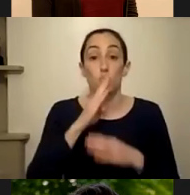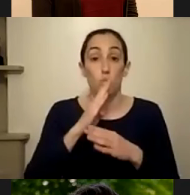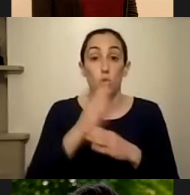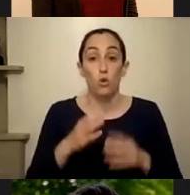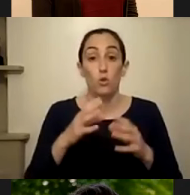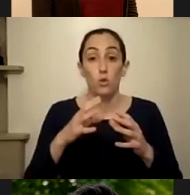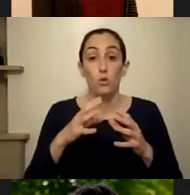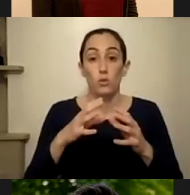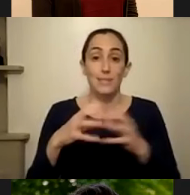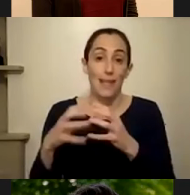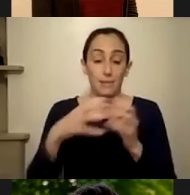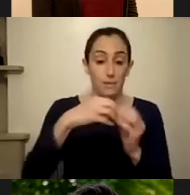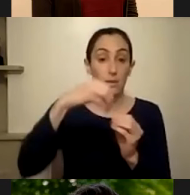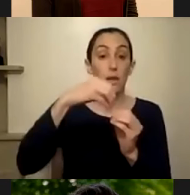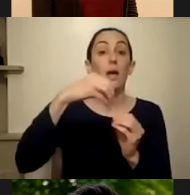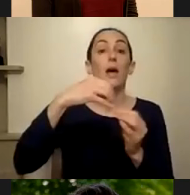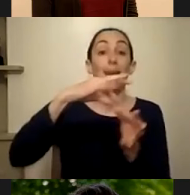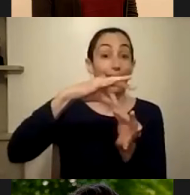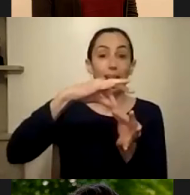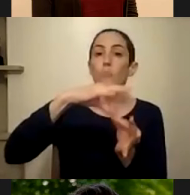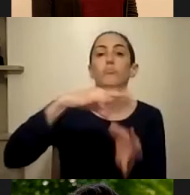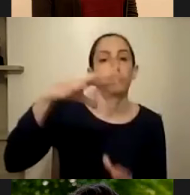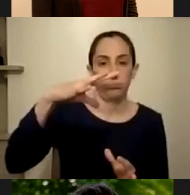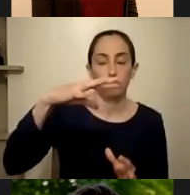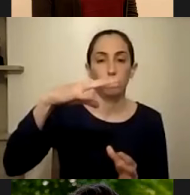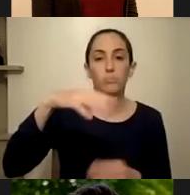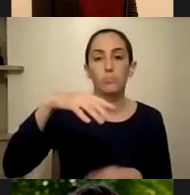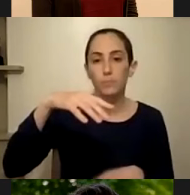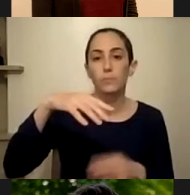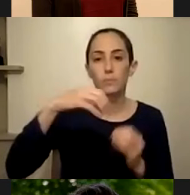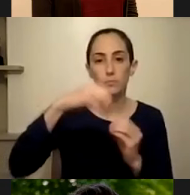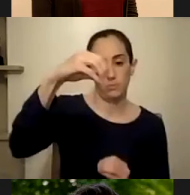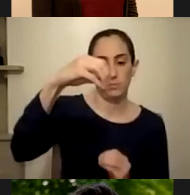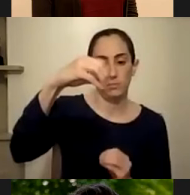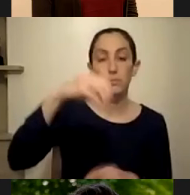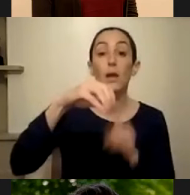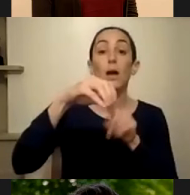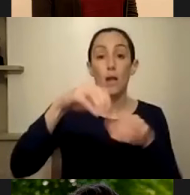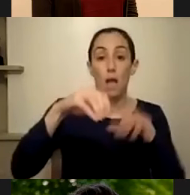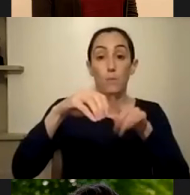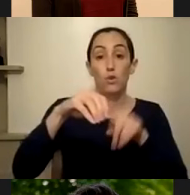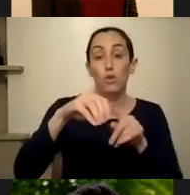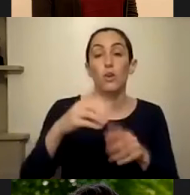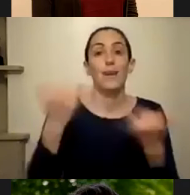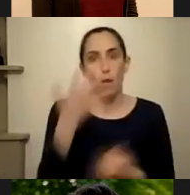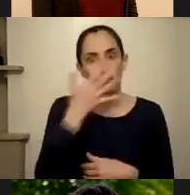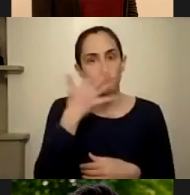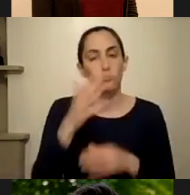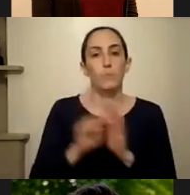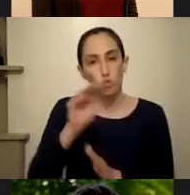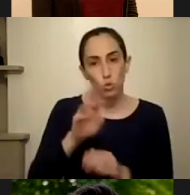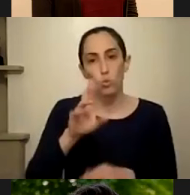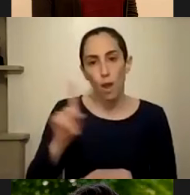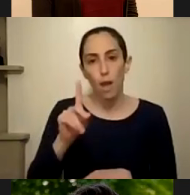So the upper cells, the morphological like a mature rod photoreceptor cells, these